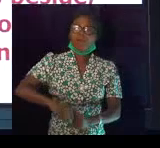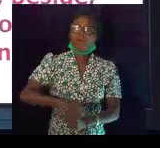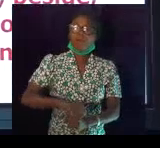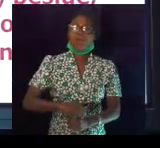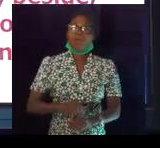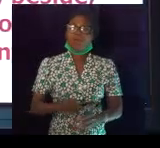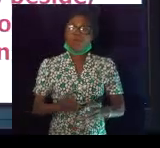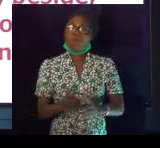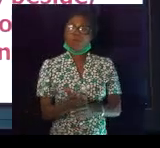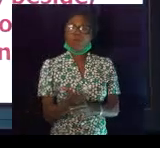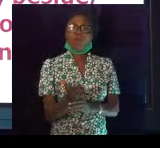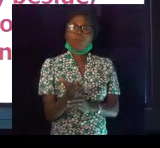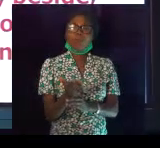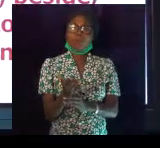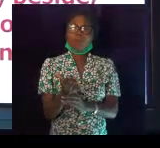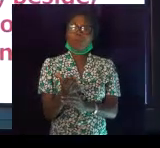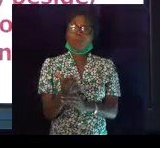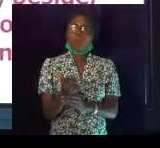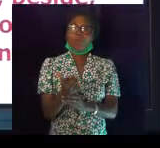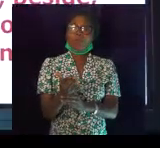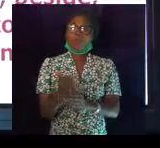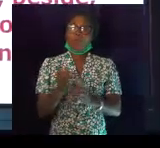around, through,